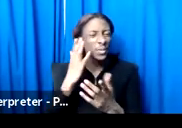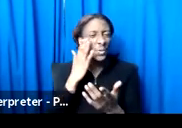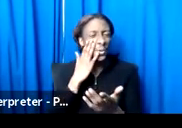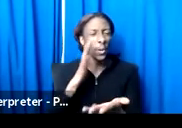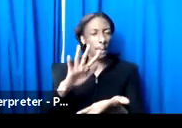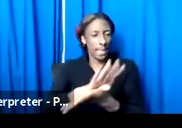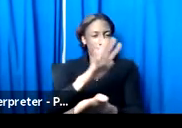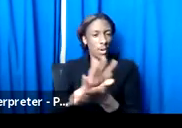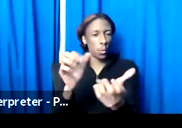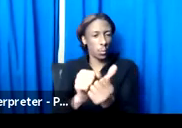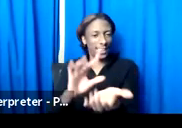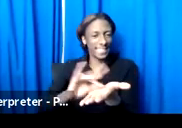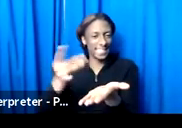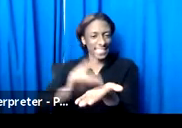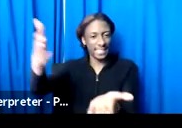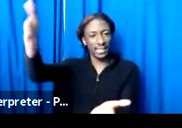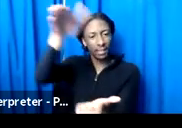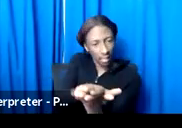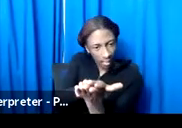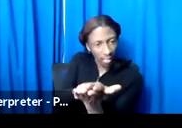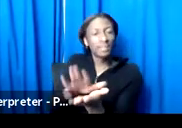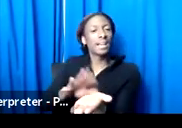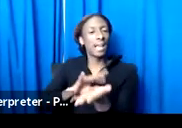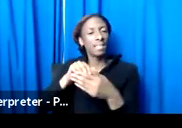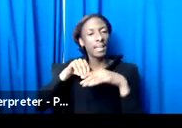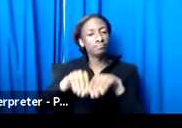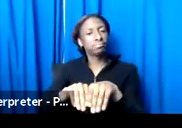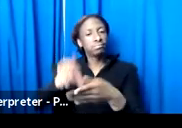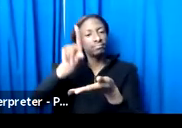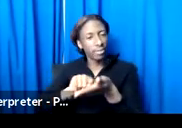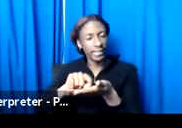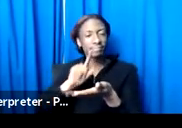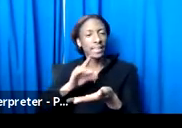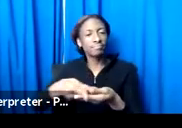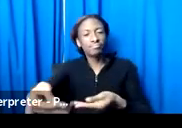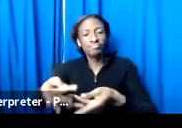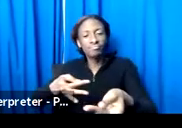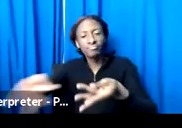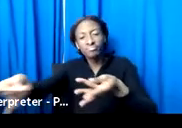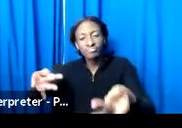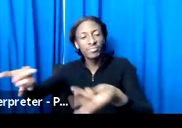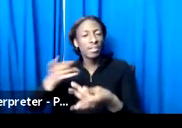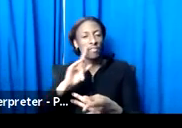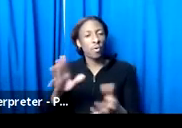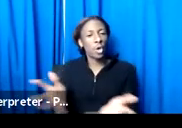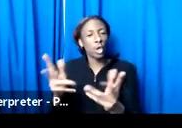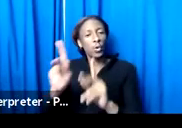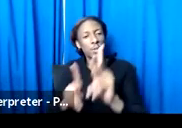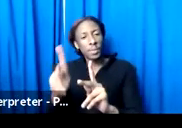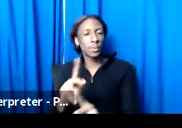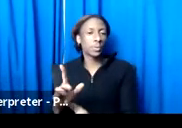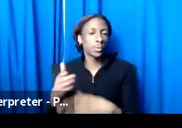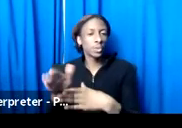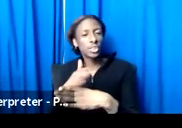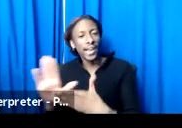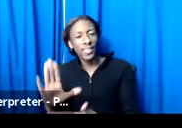backing, and then you can print those stickers out and give them out as a way to encourage individuals to share their vaccination news, as